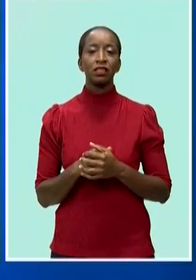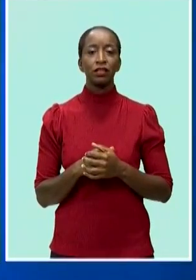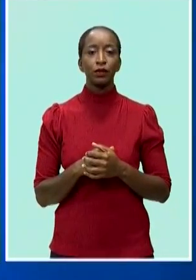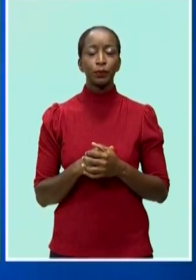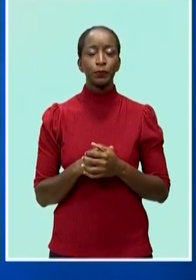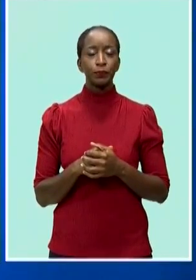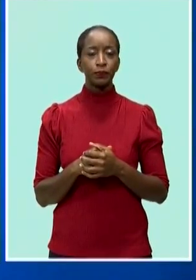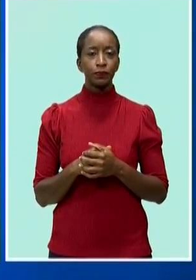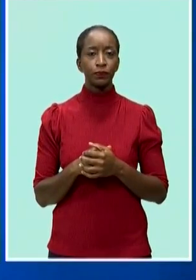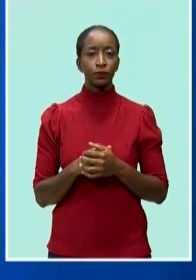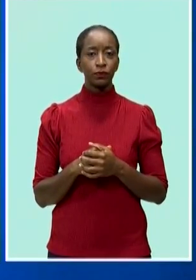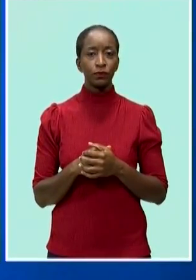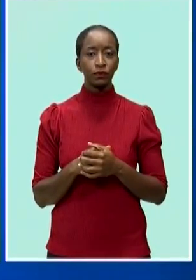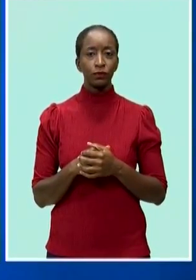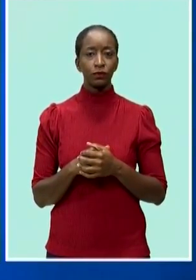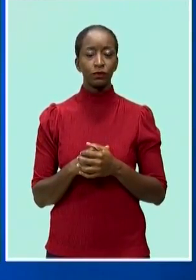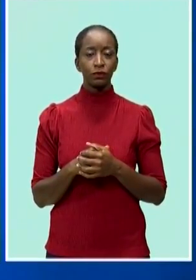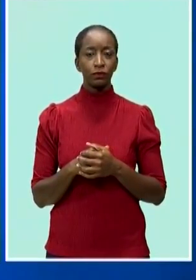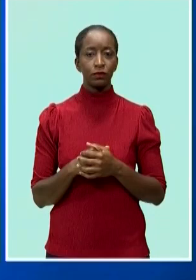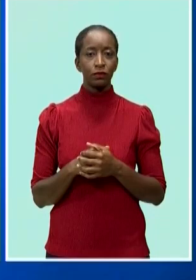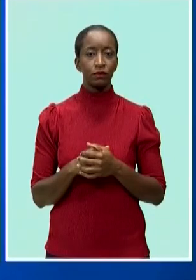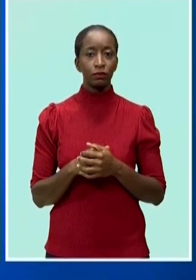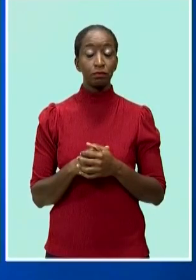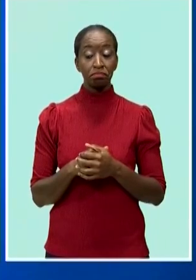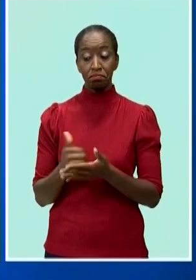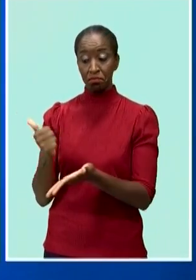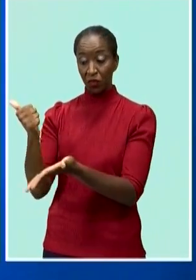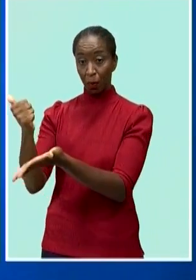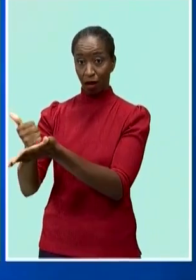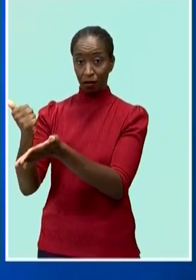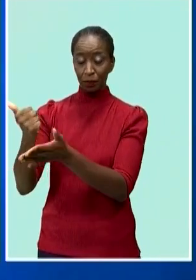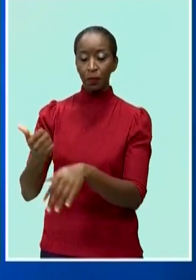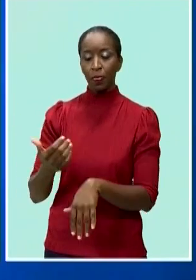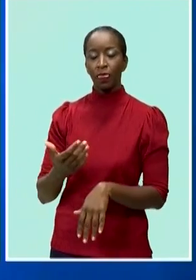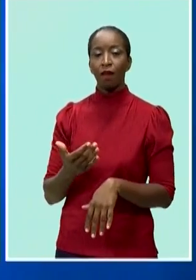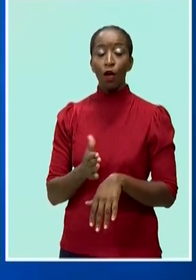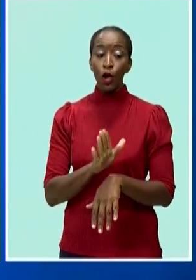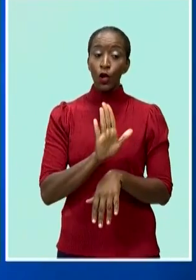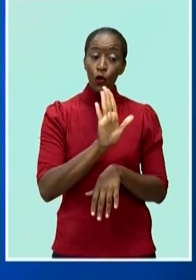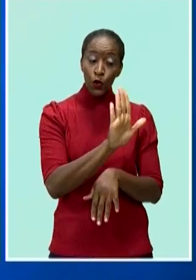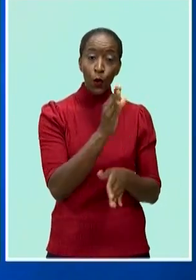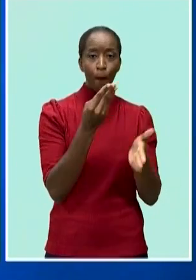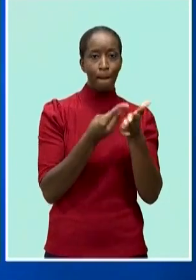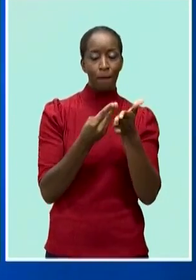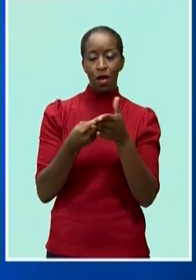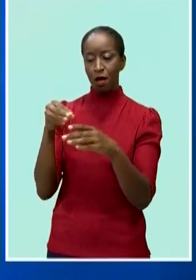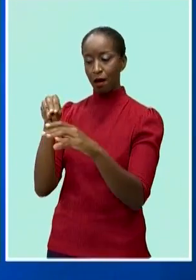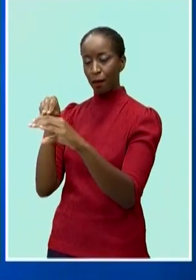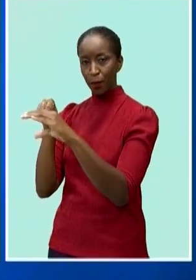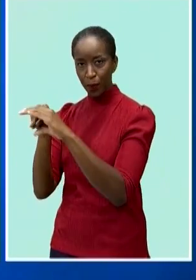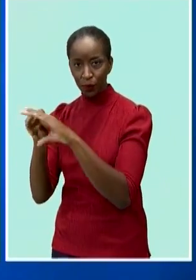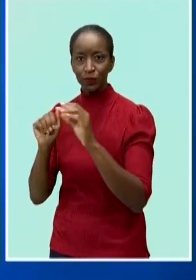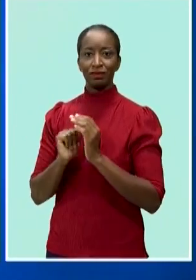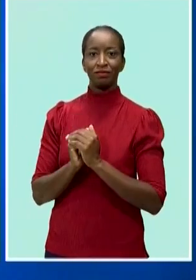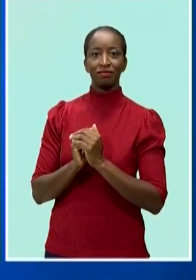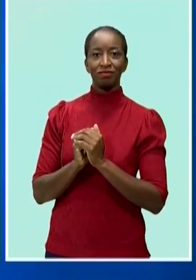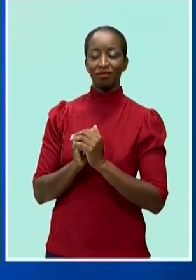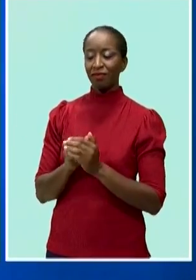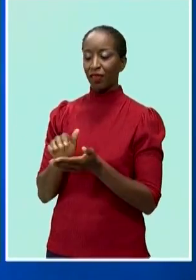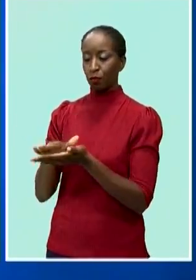is, why is it that a bank that will have your money, and lends your money, make good profits, Mr.